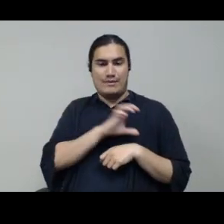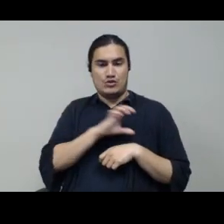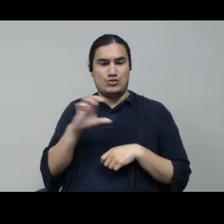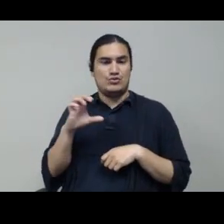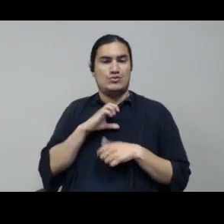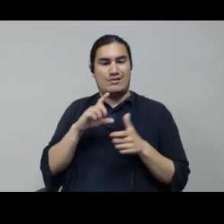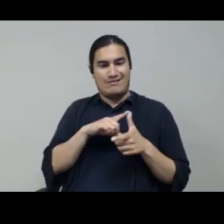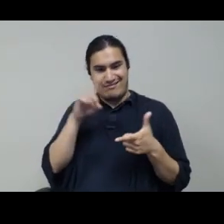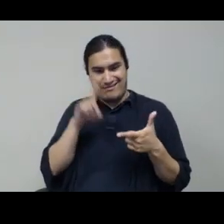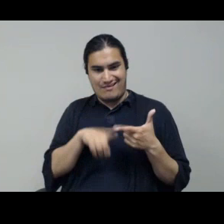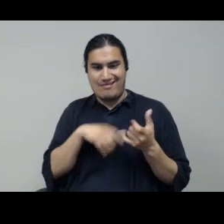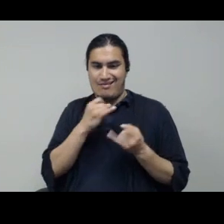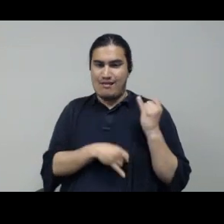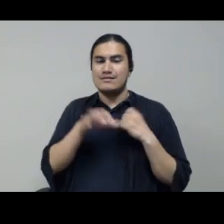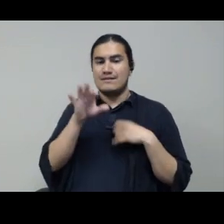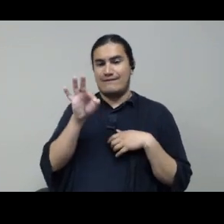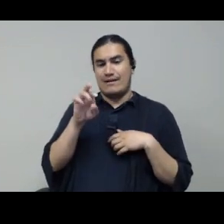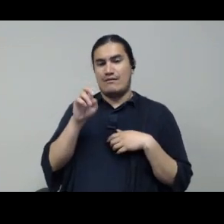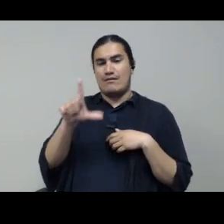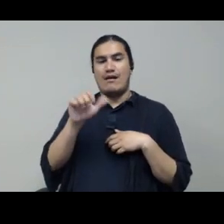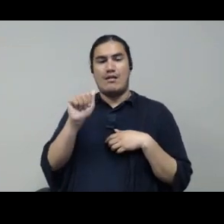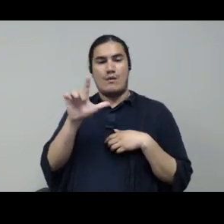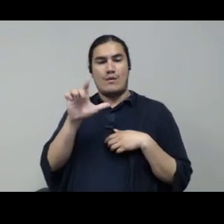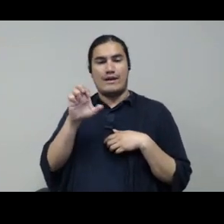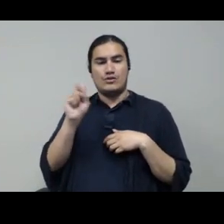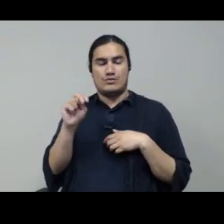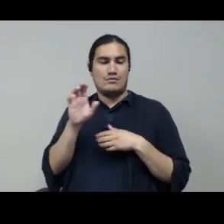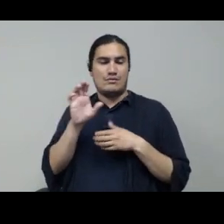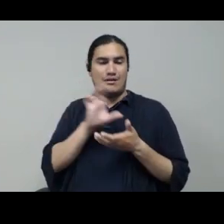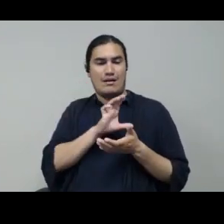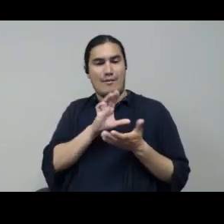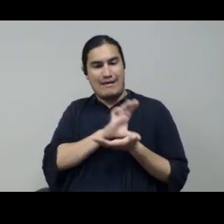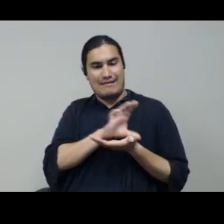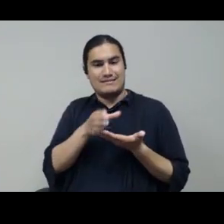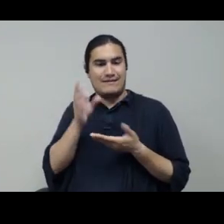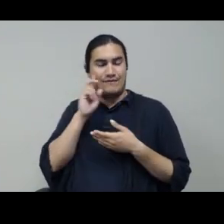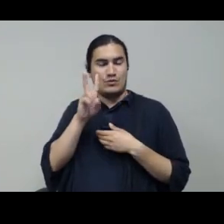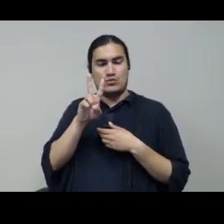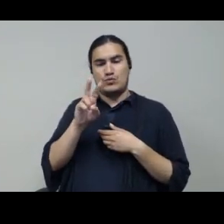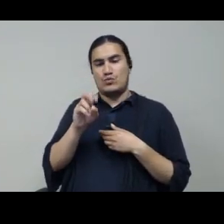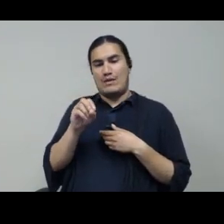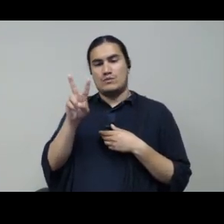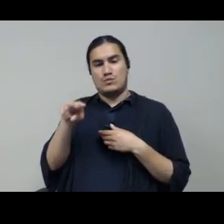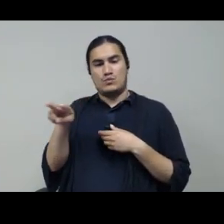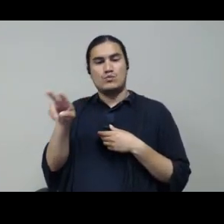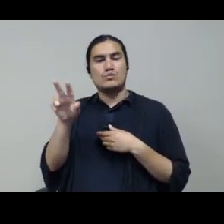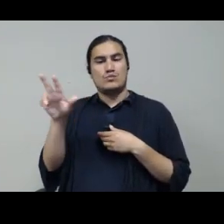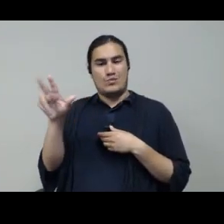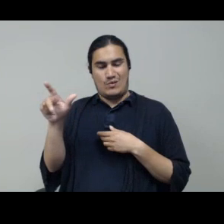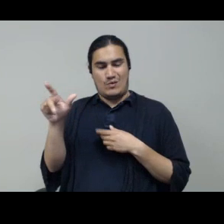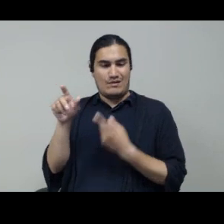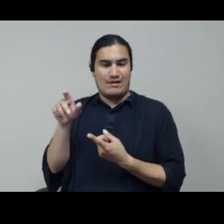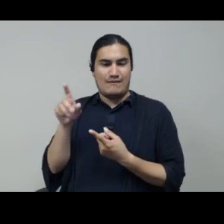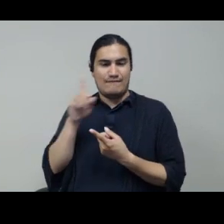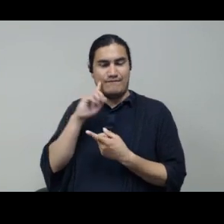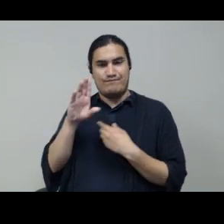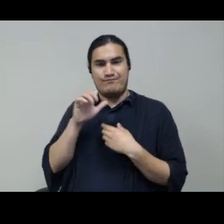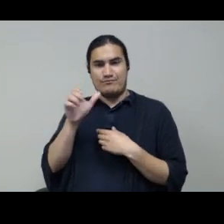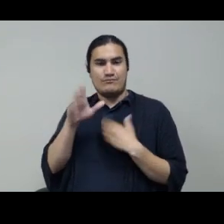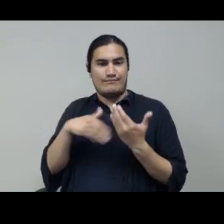fiscal year, which is basically the base funding as well as any carryover funding that for those programs that did not allocate all of their funding in the current fiscal